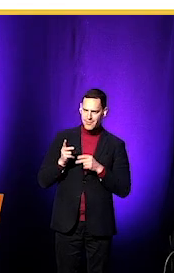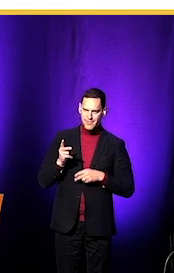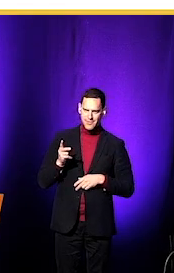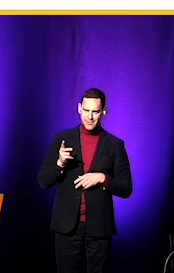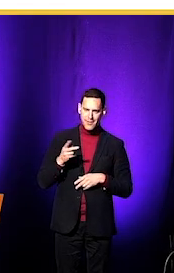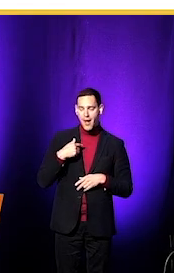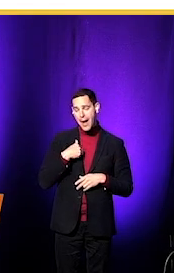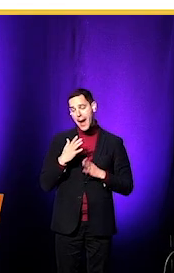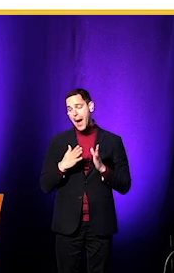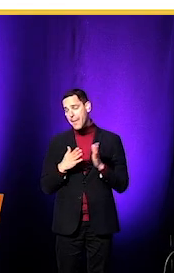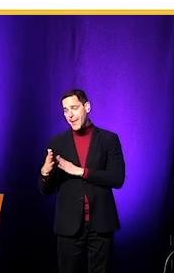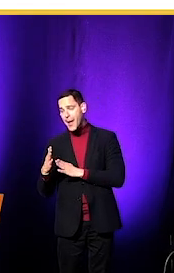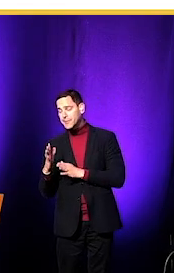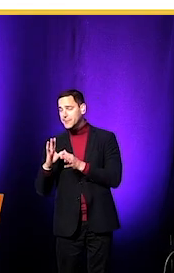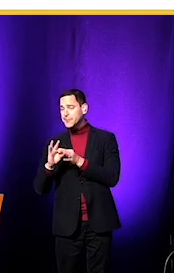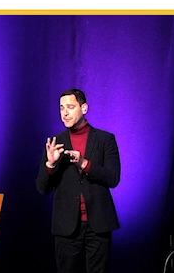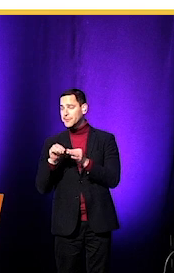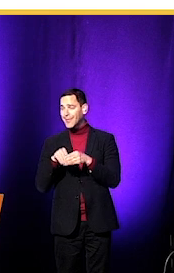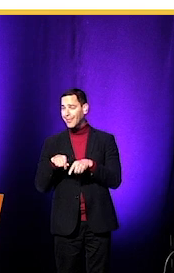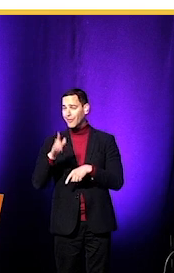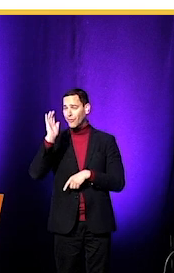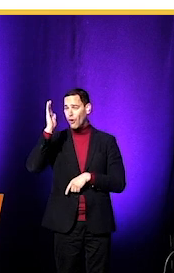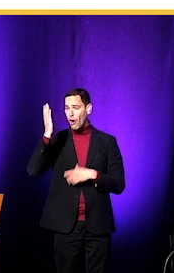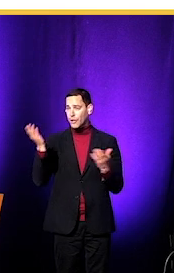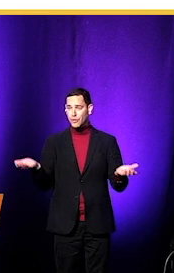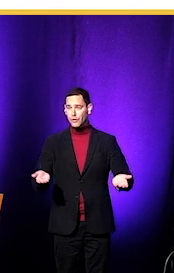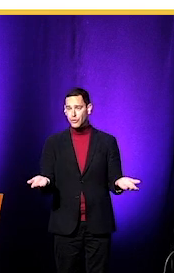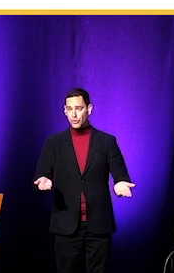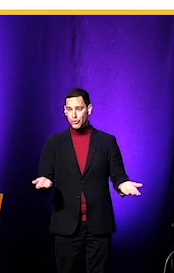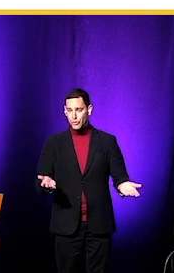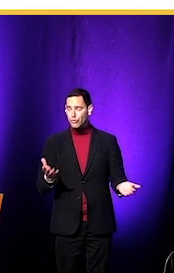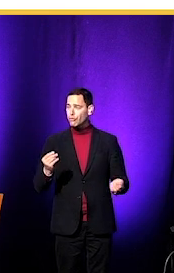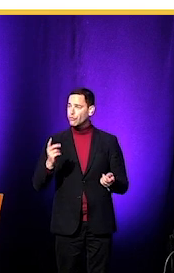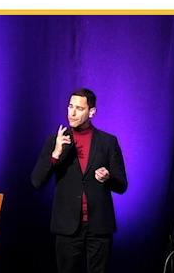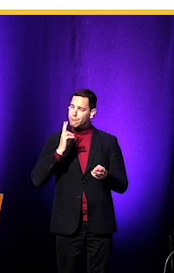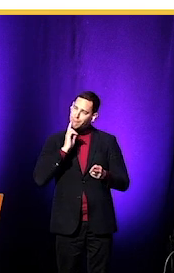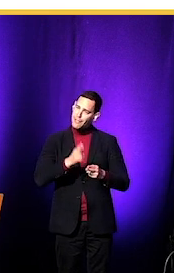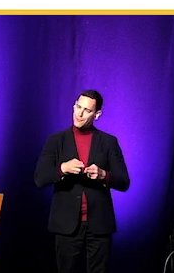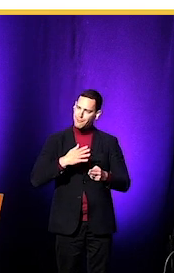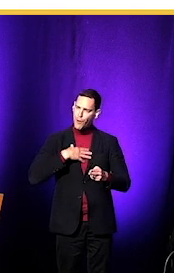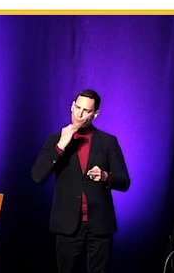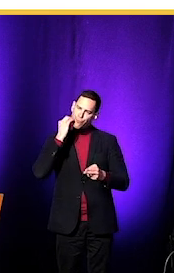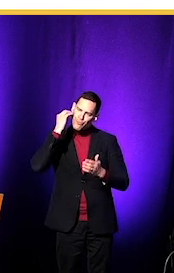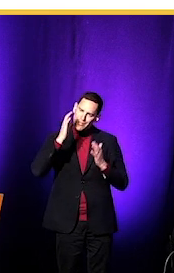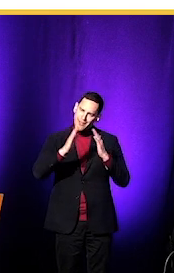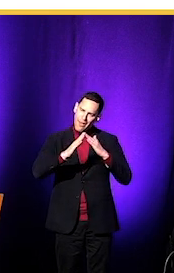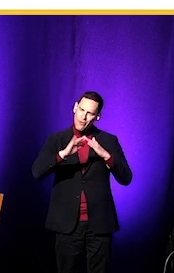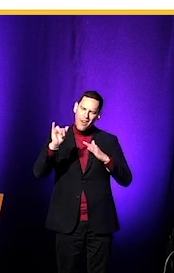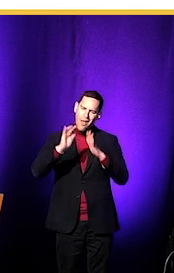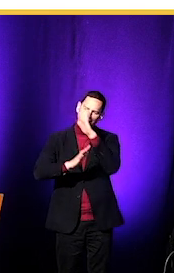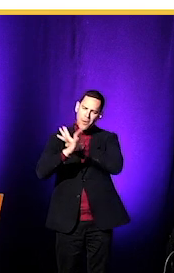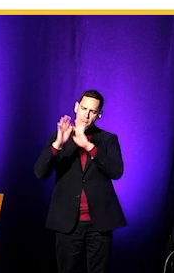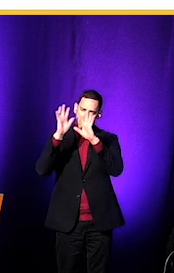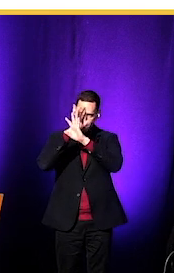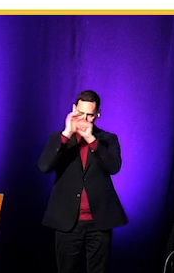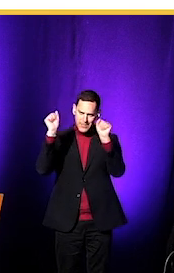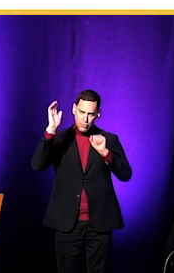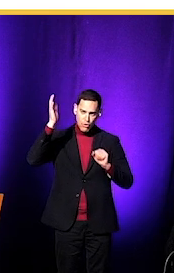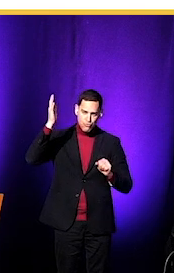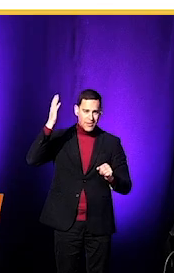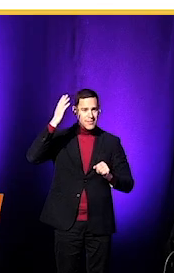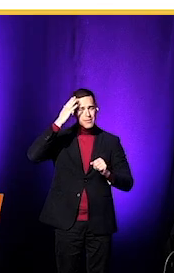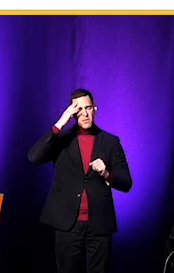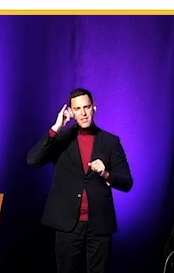back to my town like I did in my presidential address, because it was such an example of what I'm talking about, how